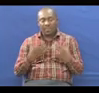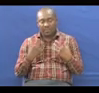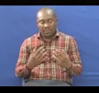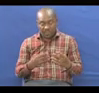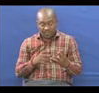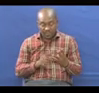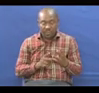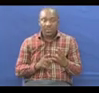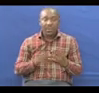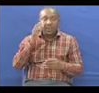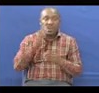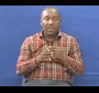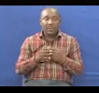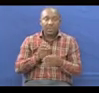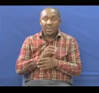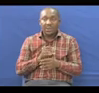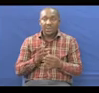human population